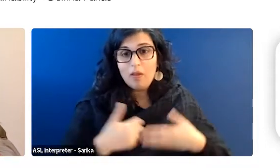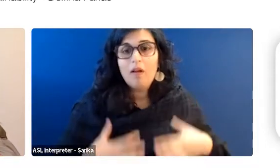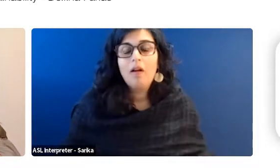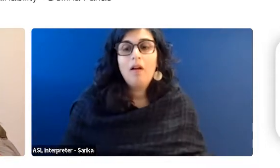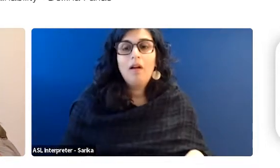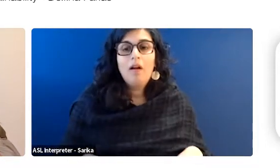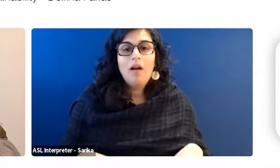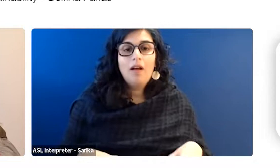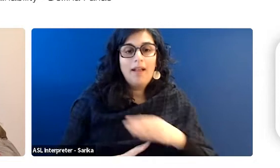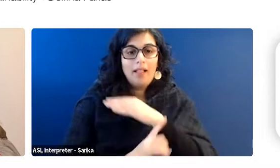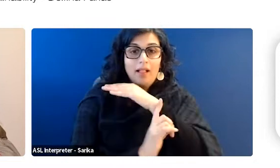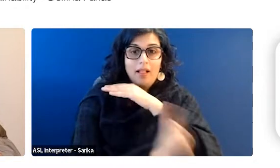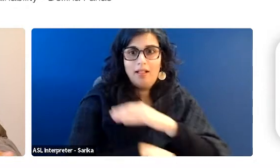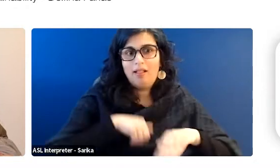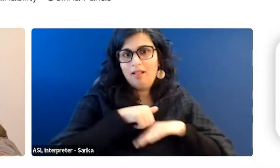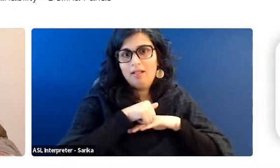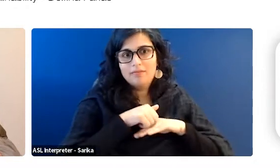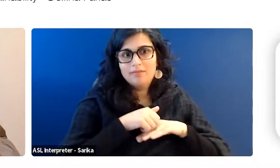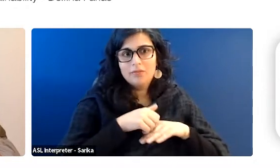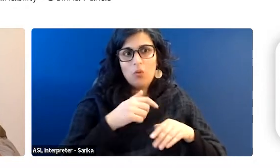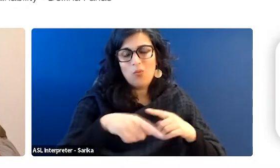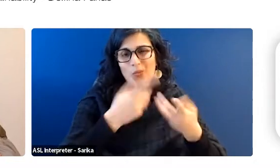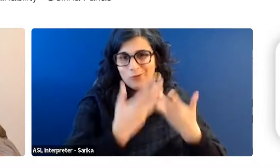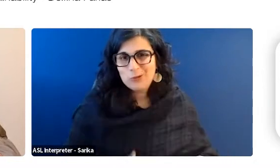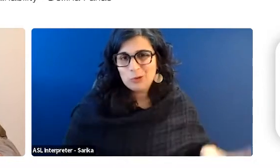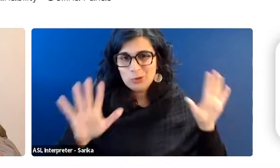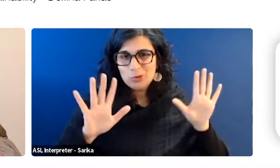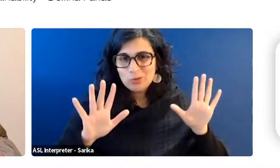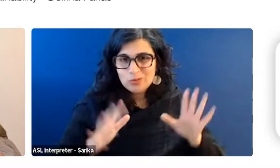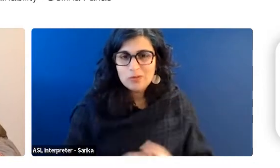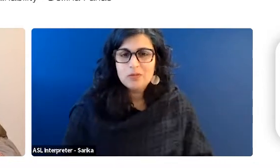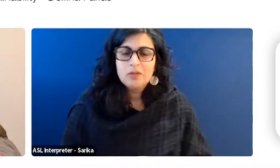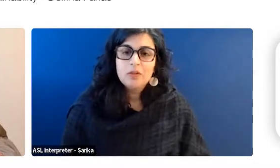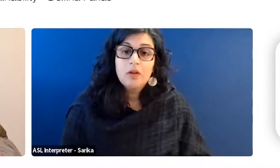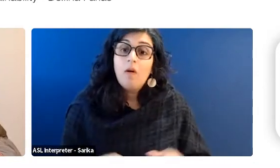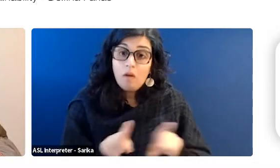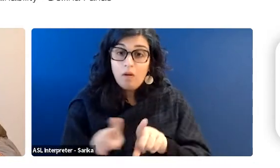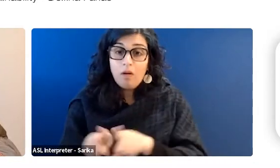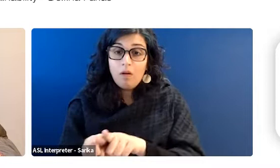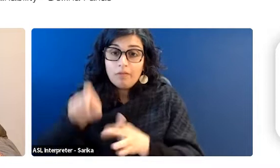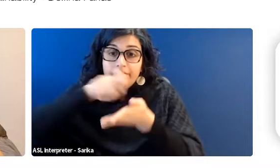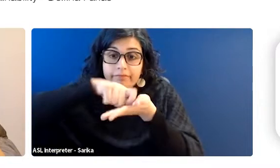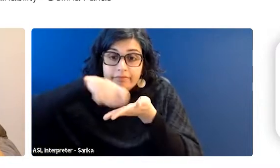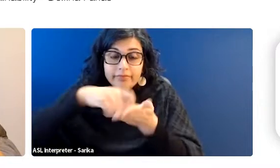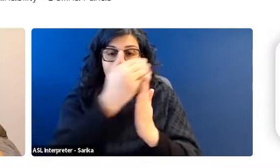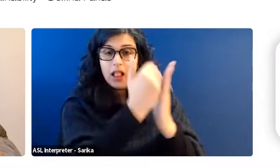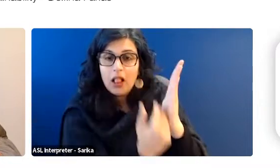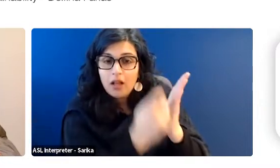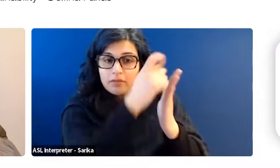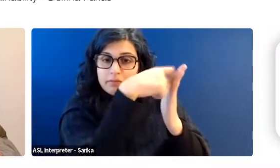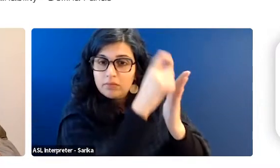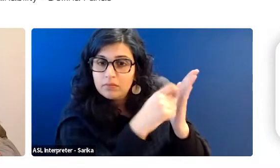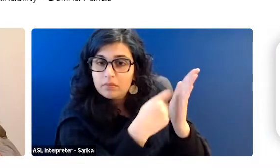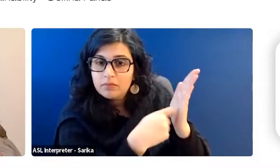easily discarded at the end of the life cycle. And then also a checklist for designers to